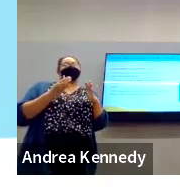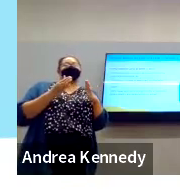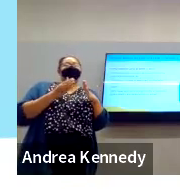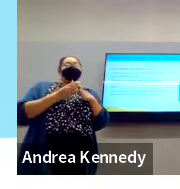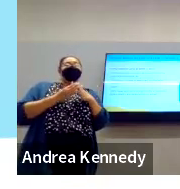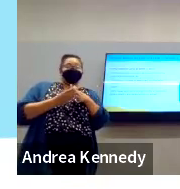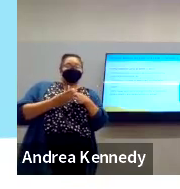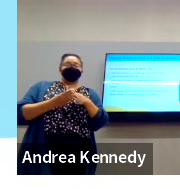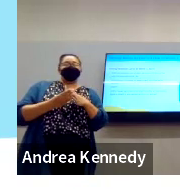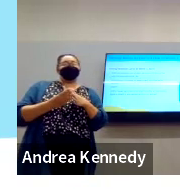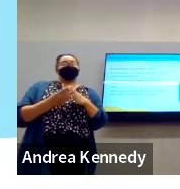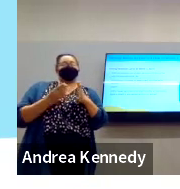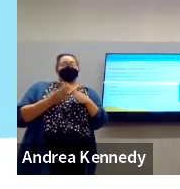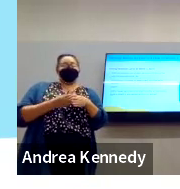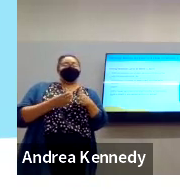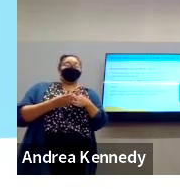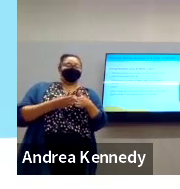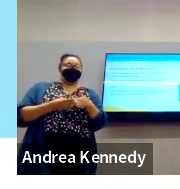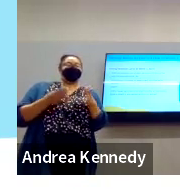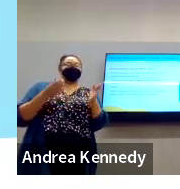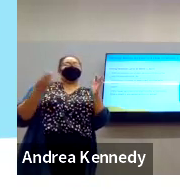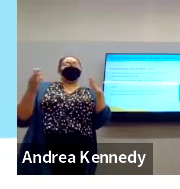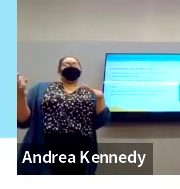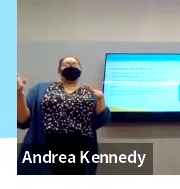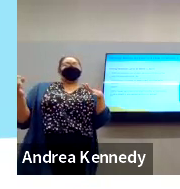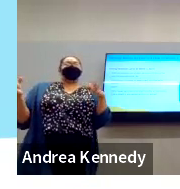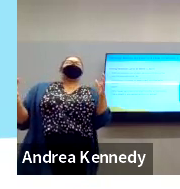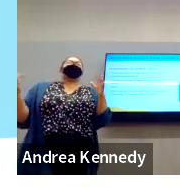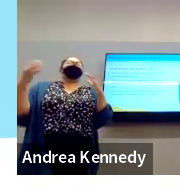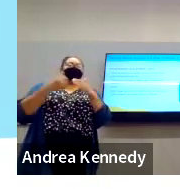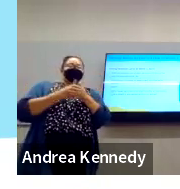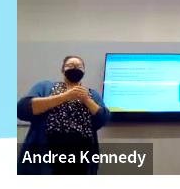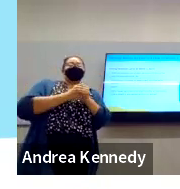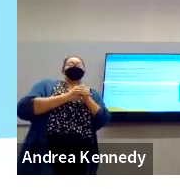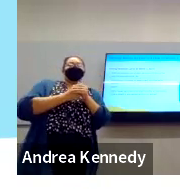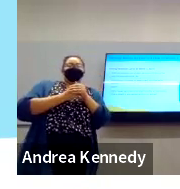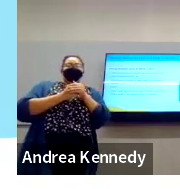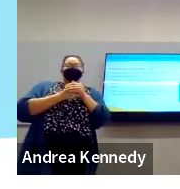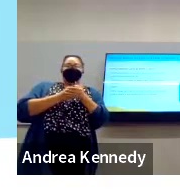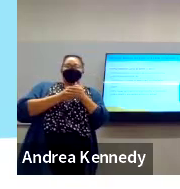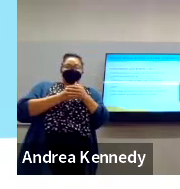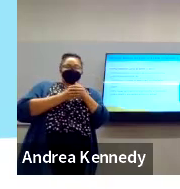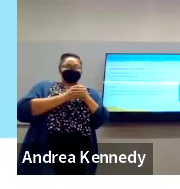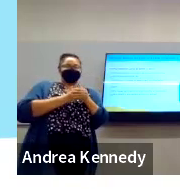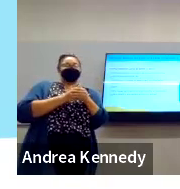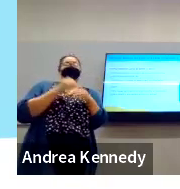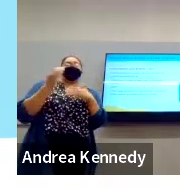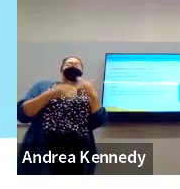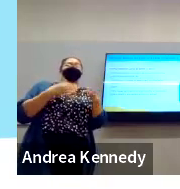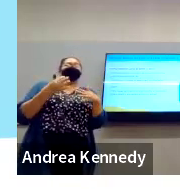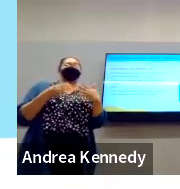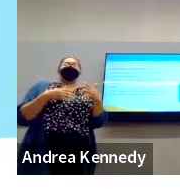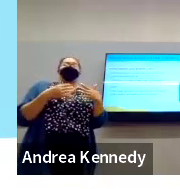is complete with your landlord, and that utility amount is gonna be joined in with your rent amount.